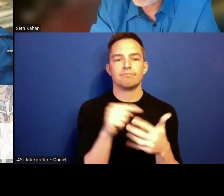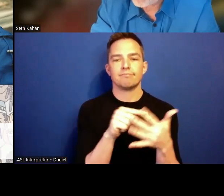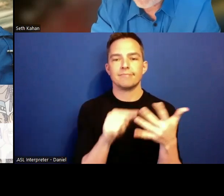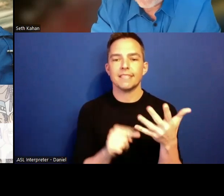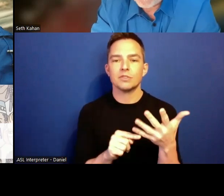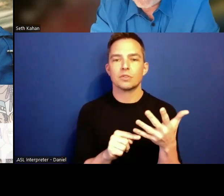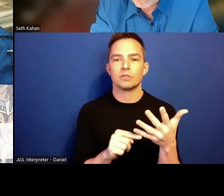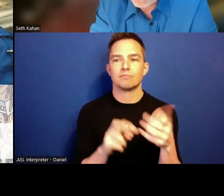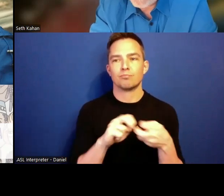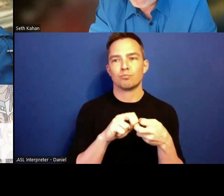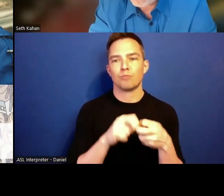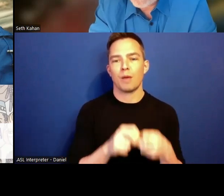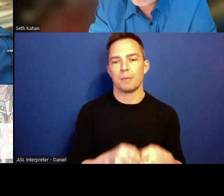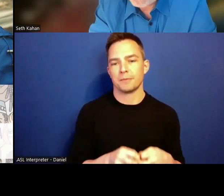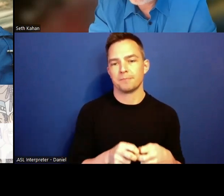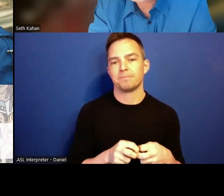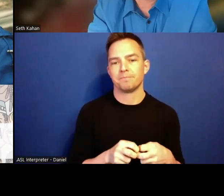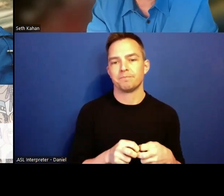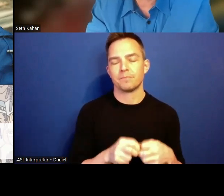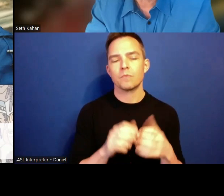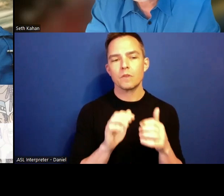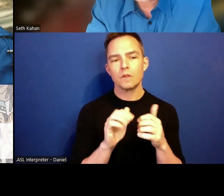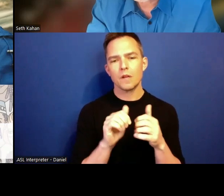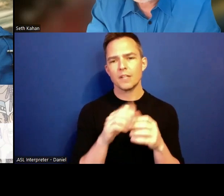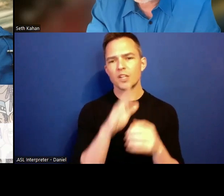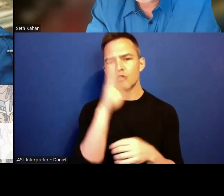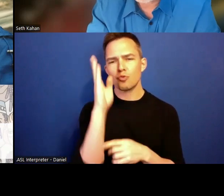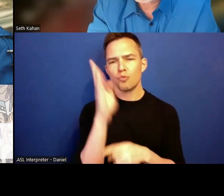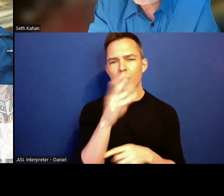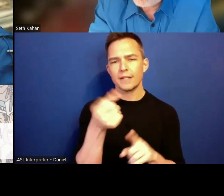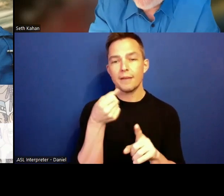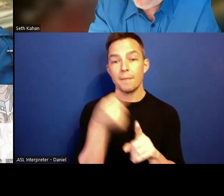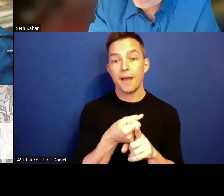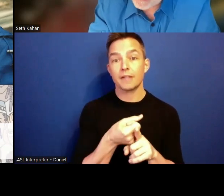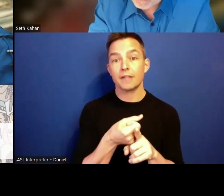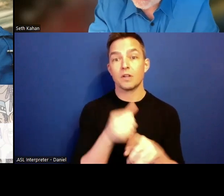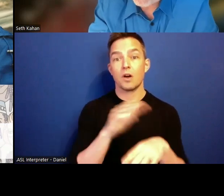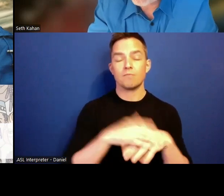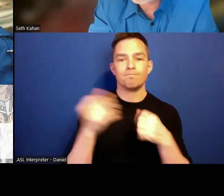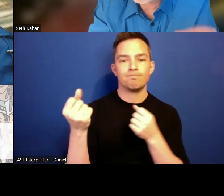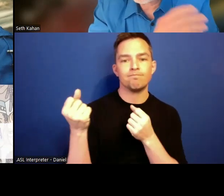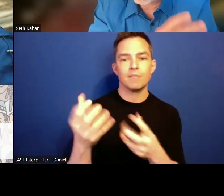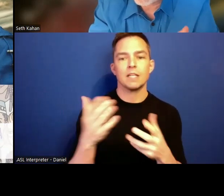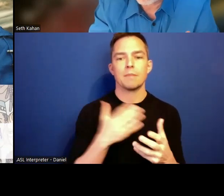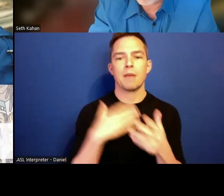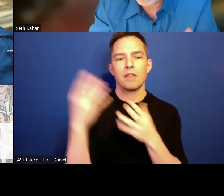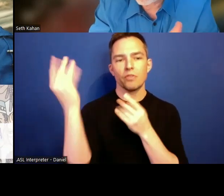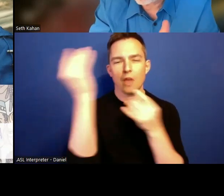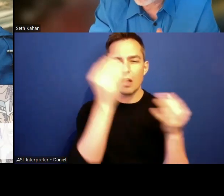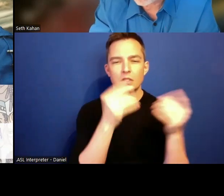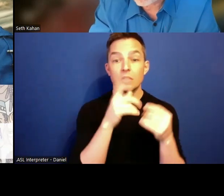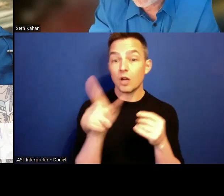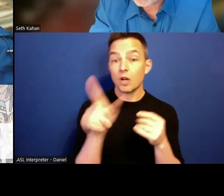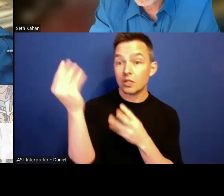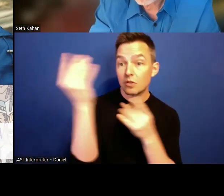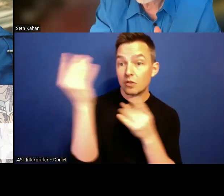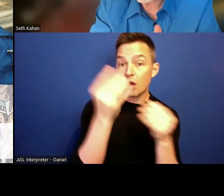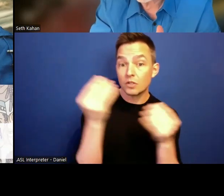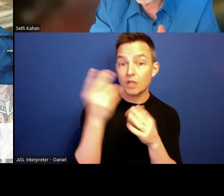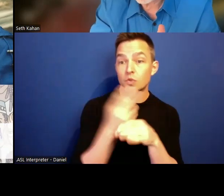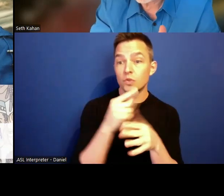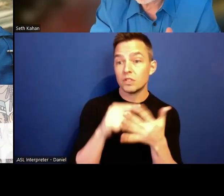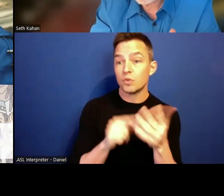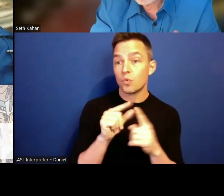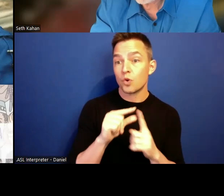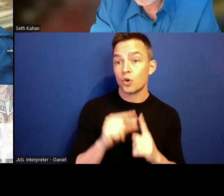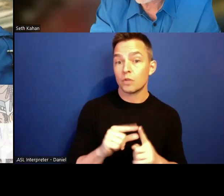were problems in how, and they had direct impact on so many of my thoughts, not just the thoughts where I would use those words,